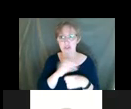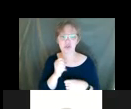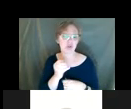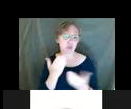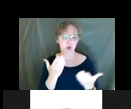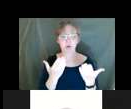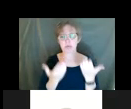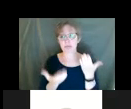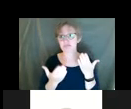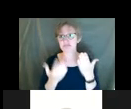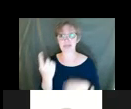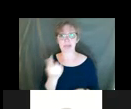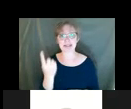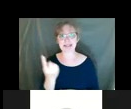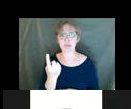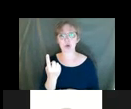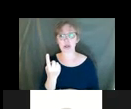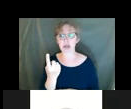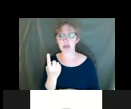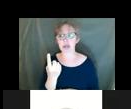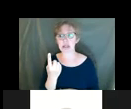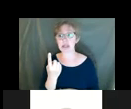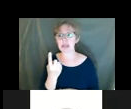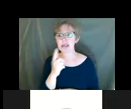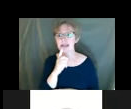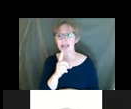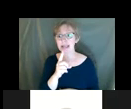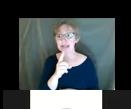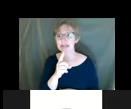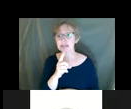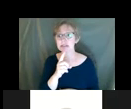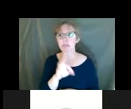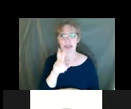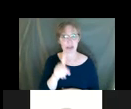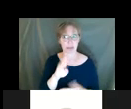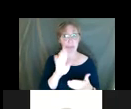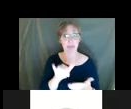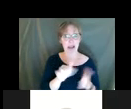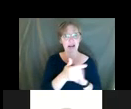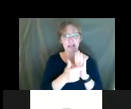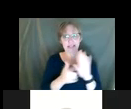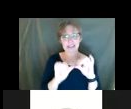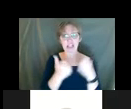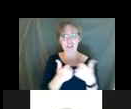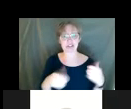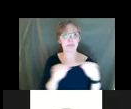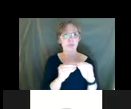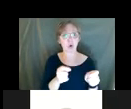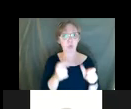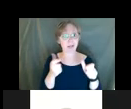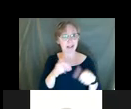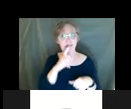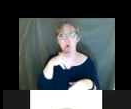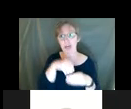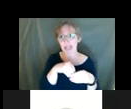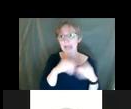be quote unquote picked up by a licensed agency quicker if they're in a